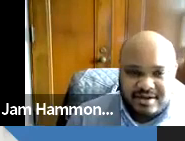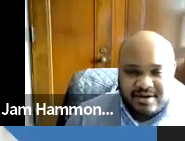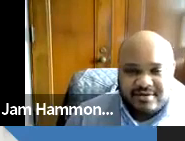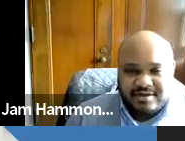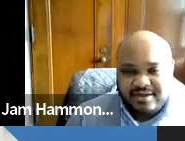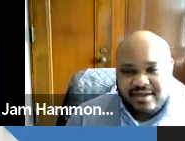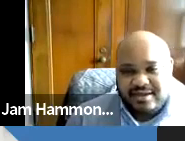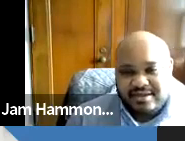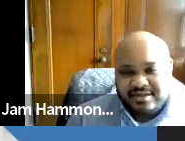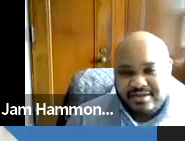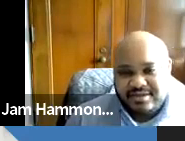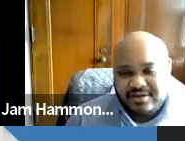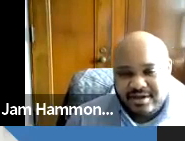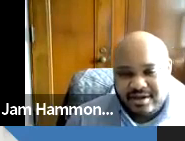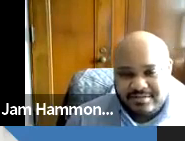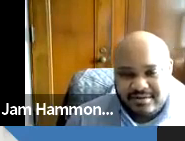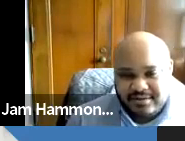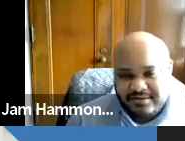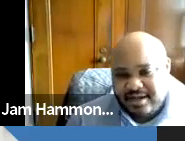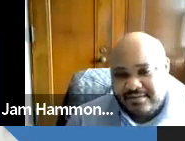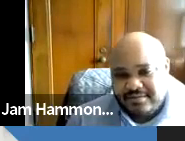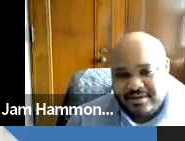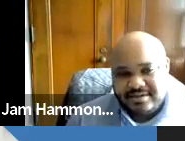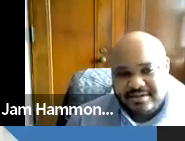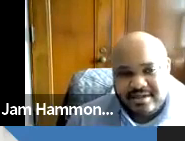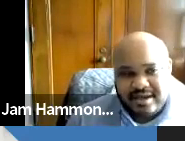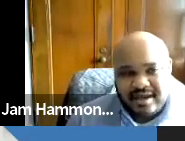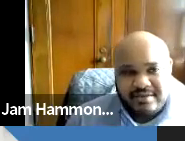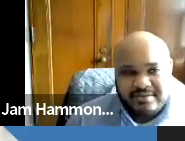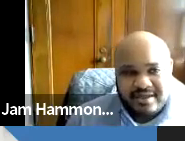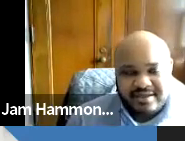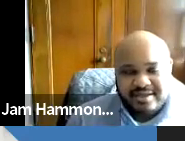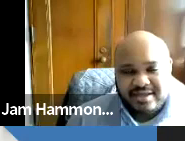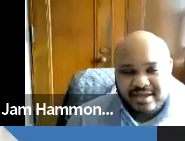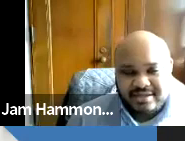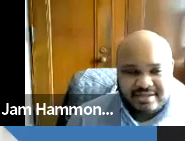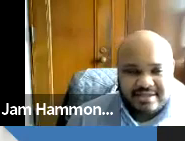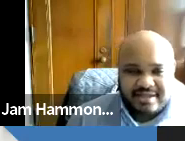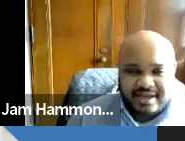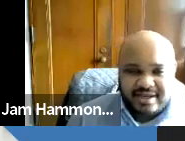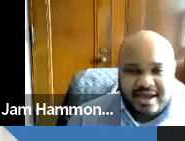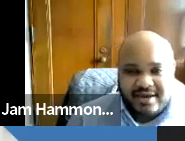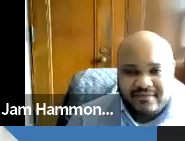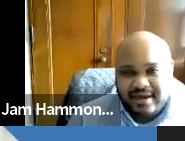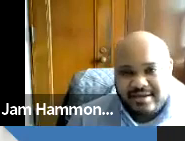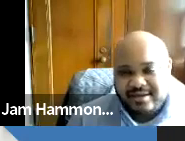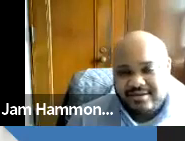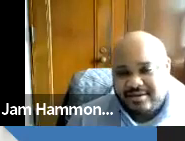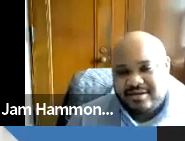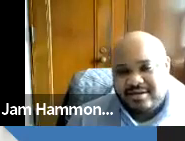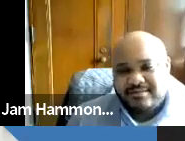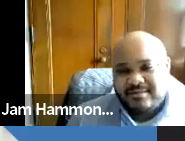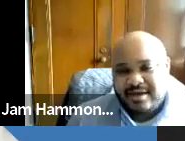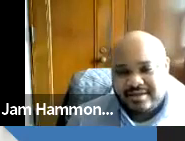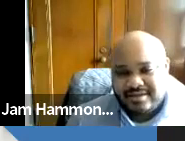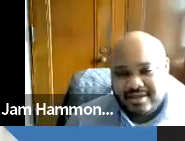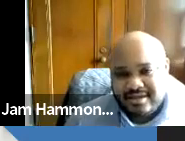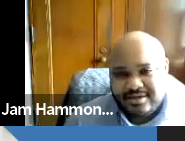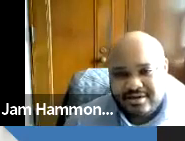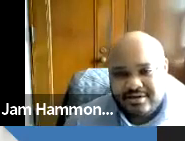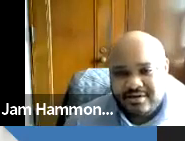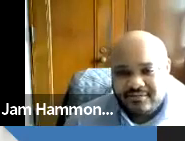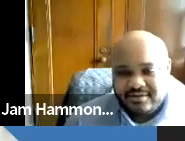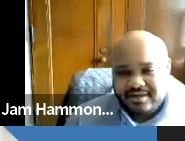So we're going to get into a couple of topics, protected classes that have had a unique